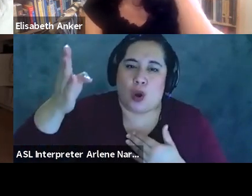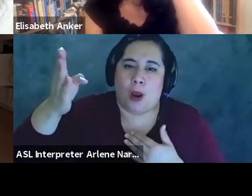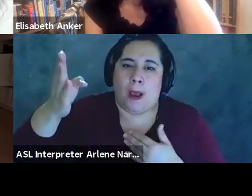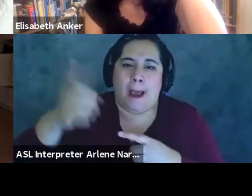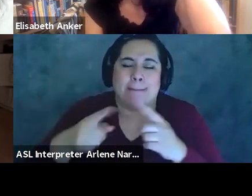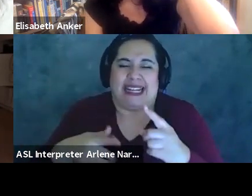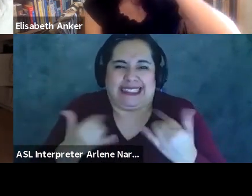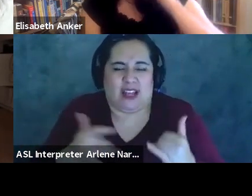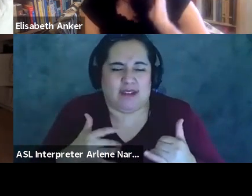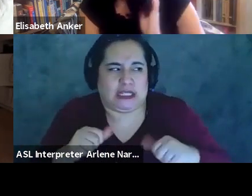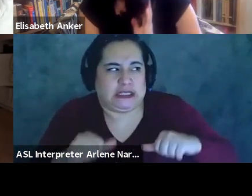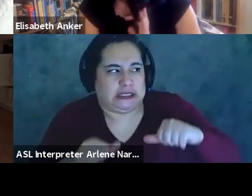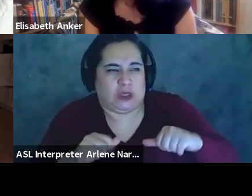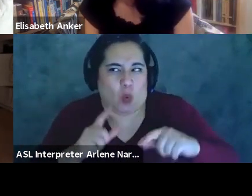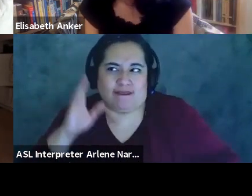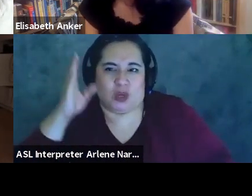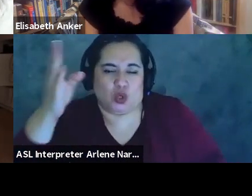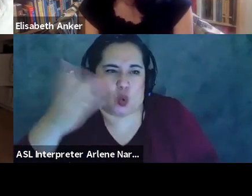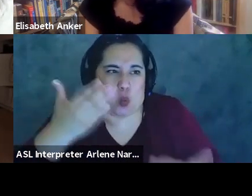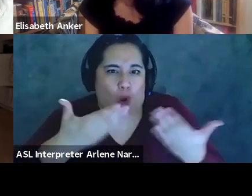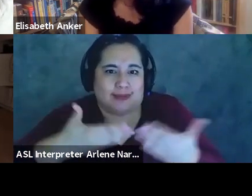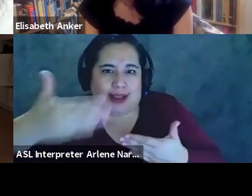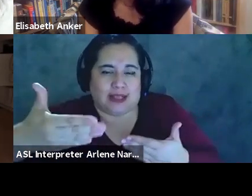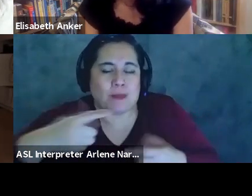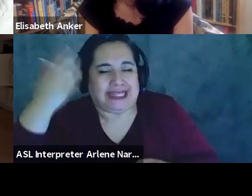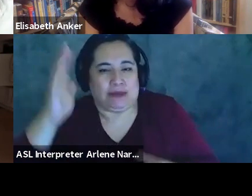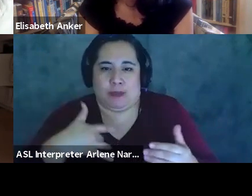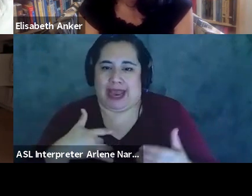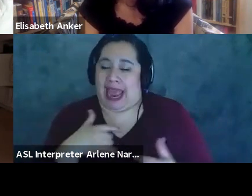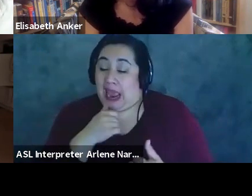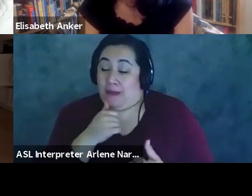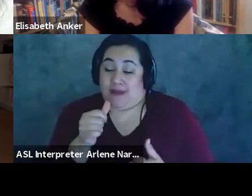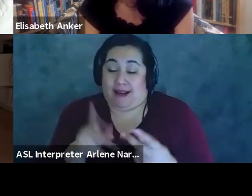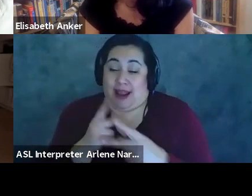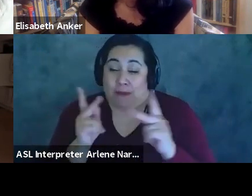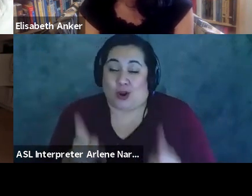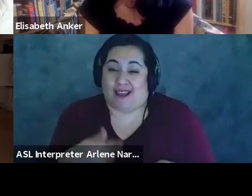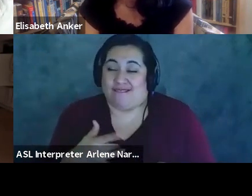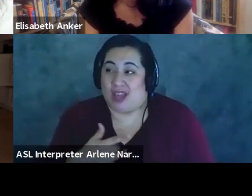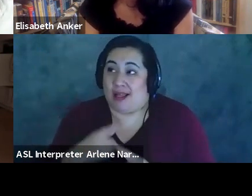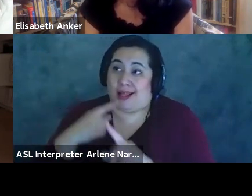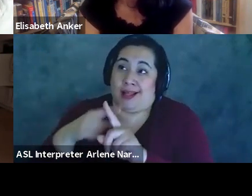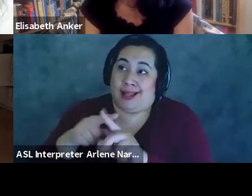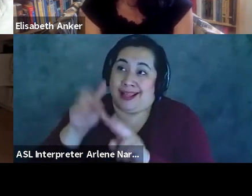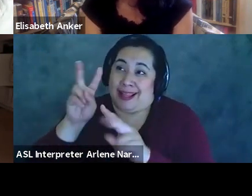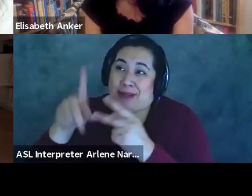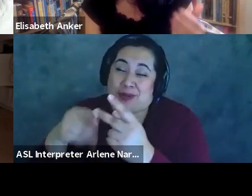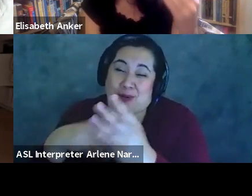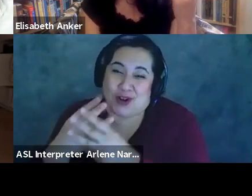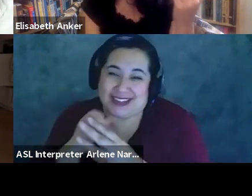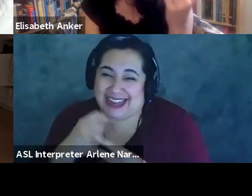sure where they go. And there does seem to me, I'm not normally the person who's in the position of feeling optimistic about the world,